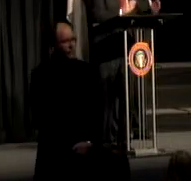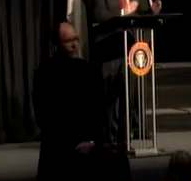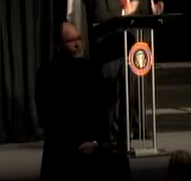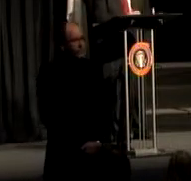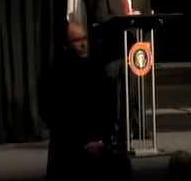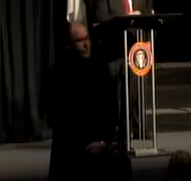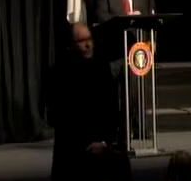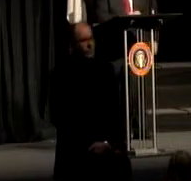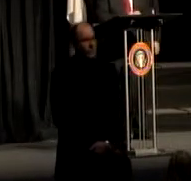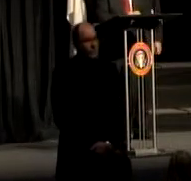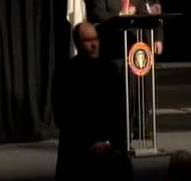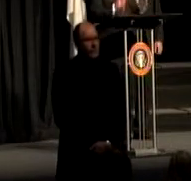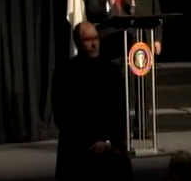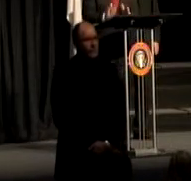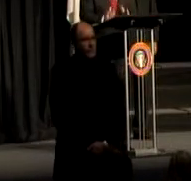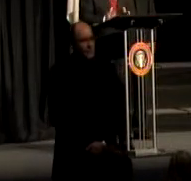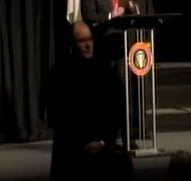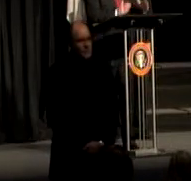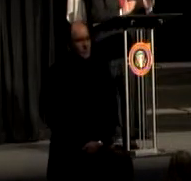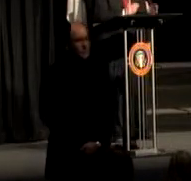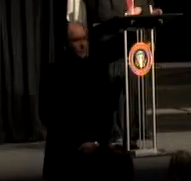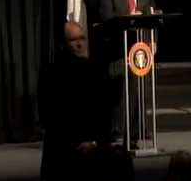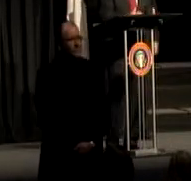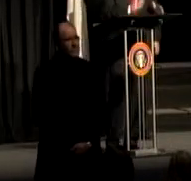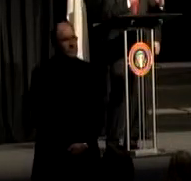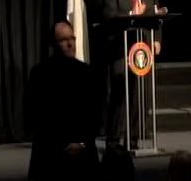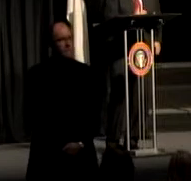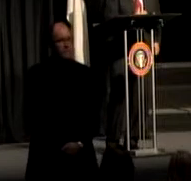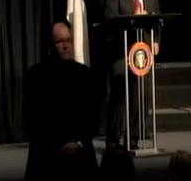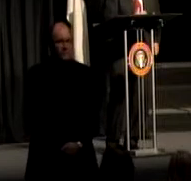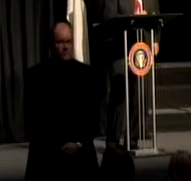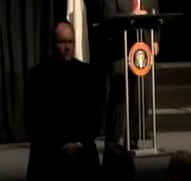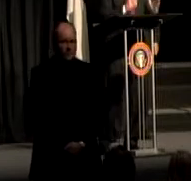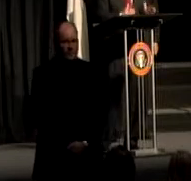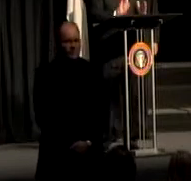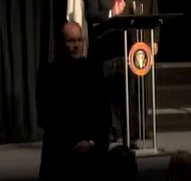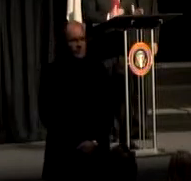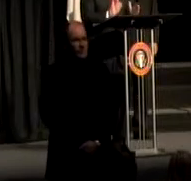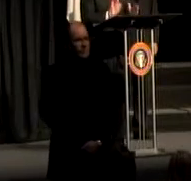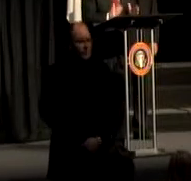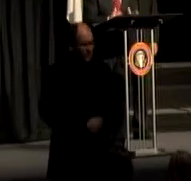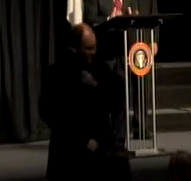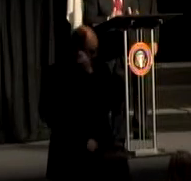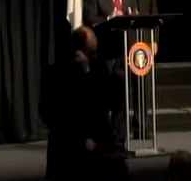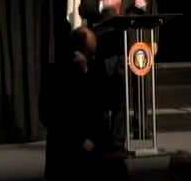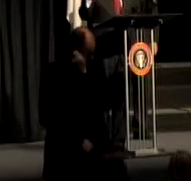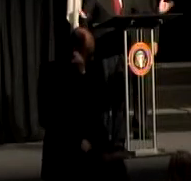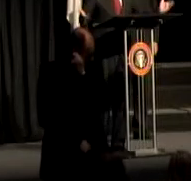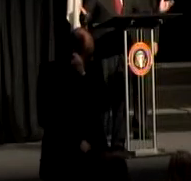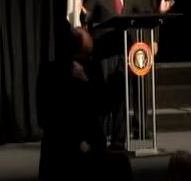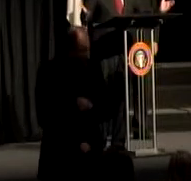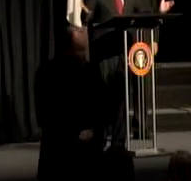worst record in the NFL and if they're going to get the number one draft pick overall I would still be a Kansas City Chief